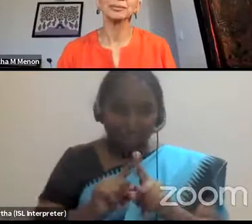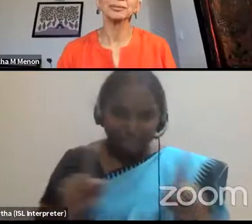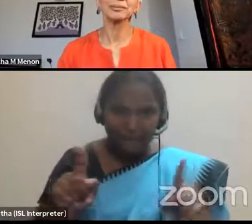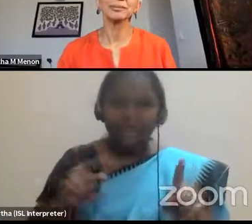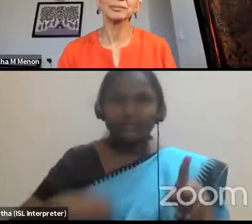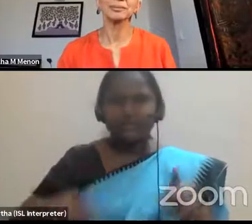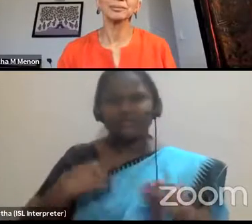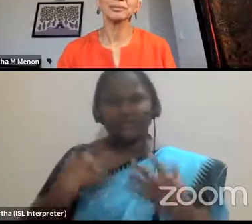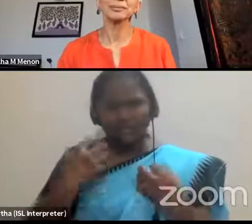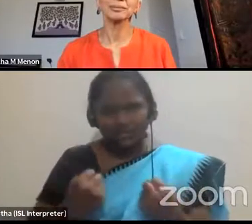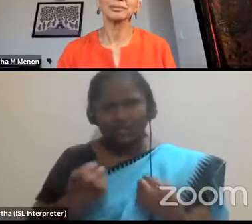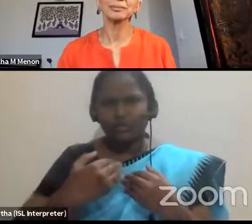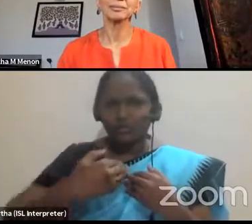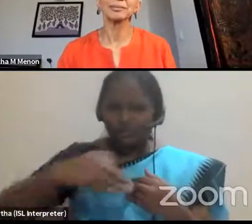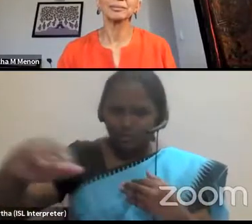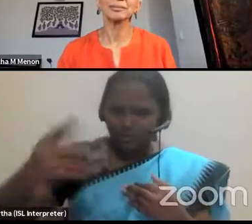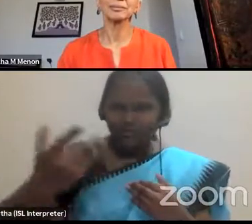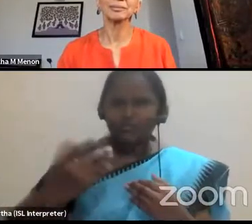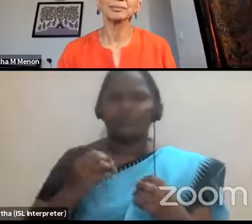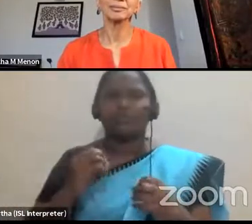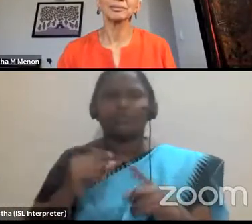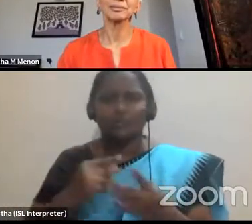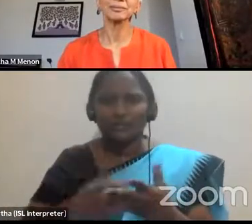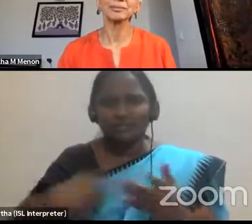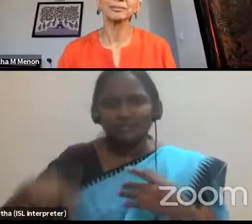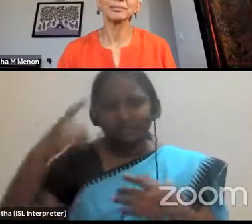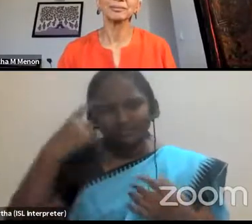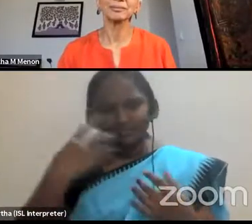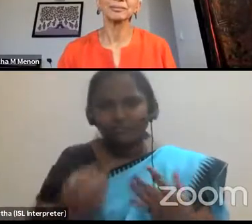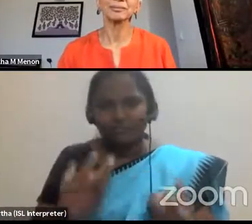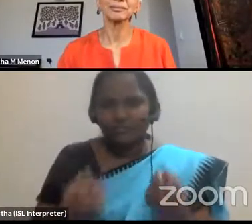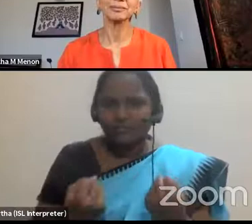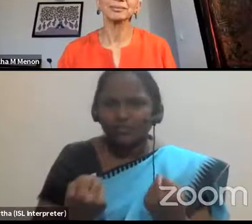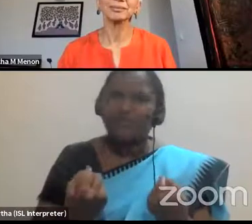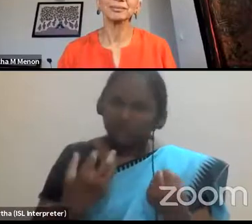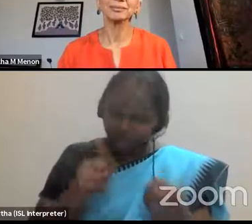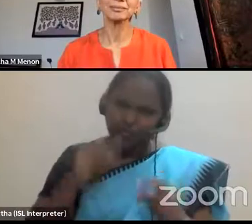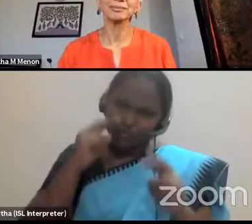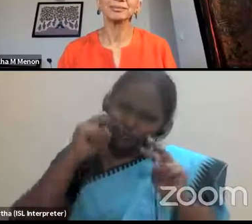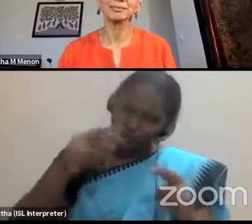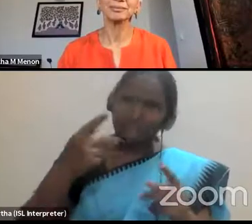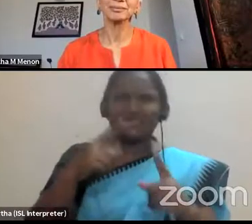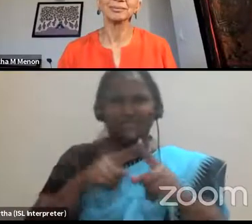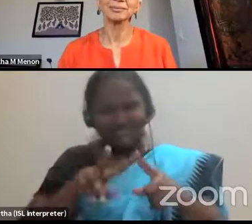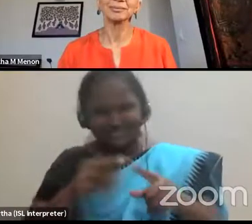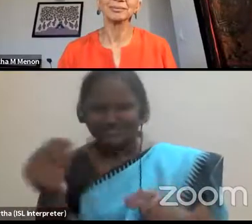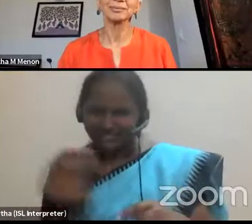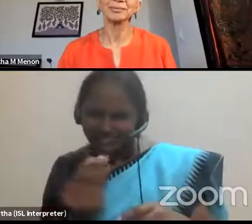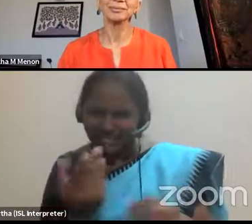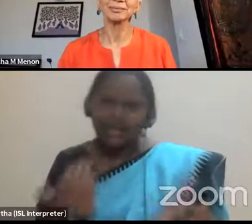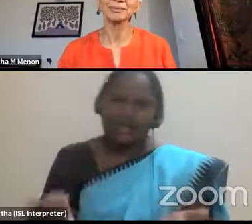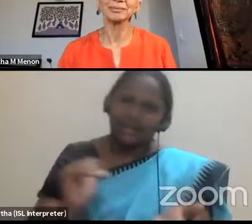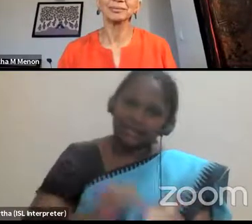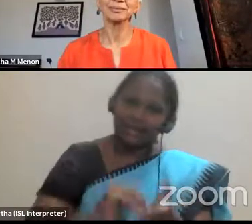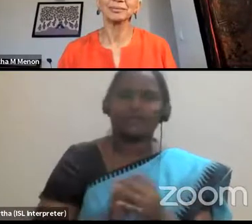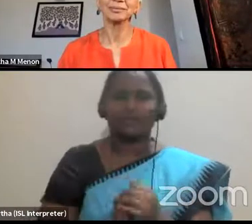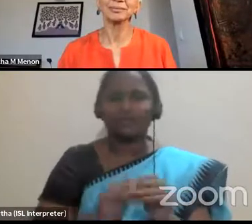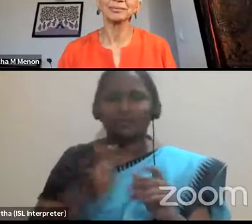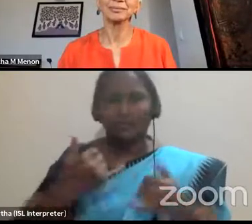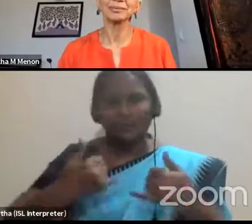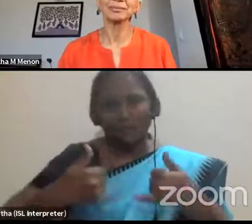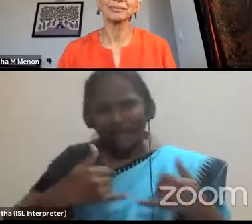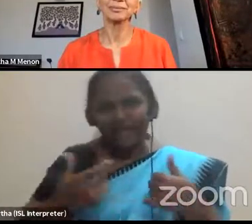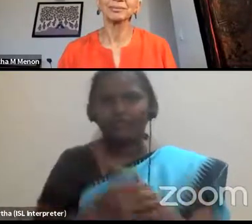we still like to go to the opera rather than just, of course, we can watch it on TV, similarly to a game or a